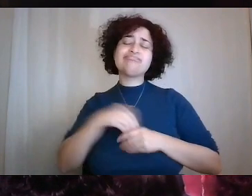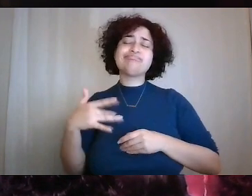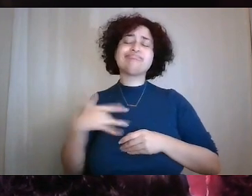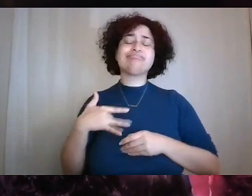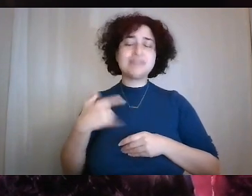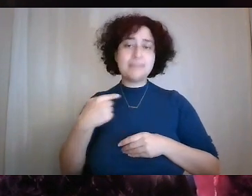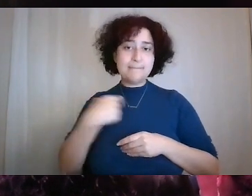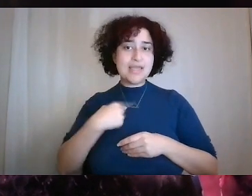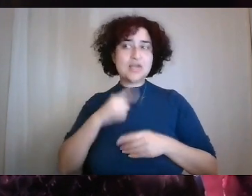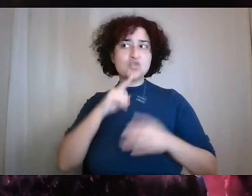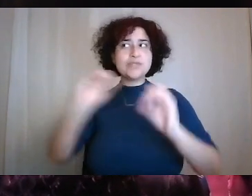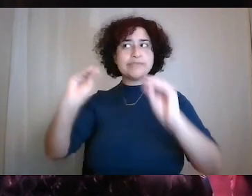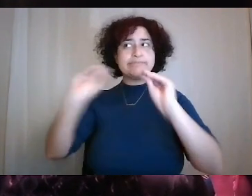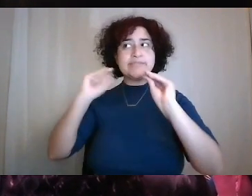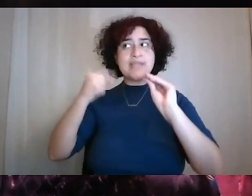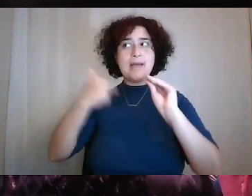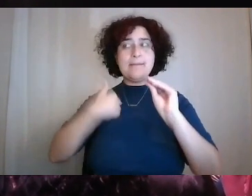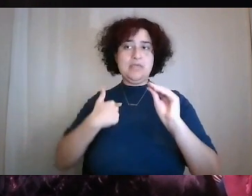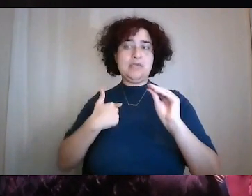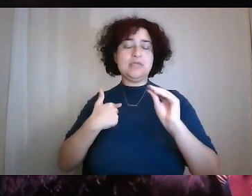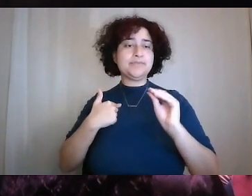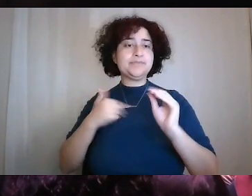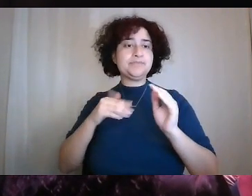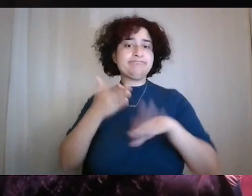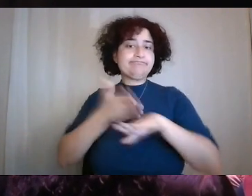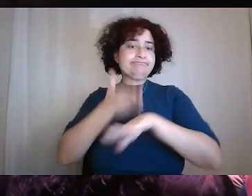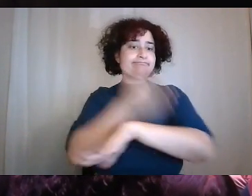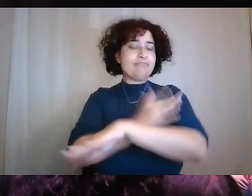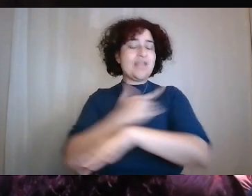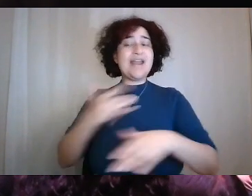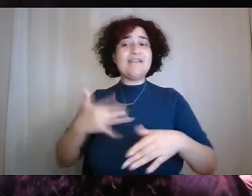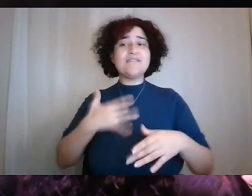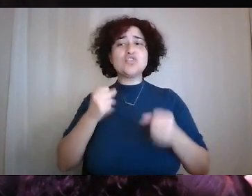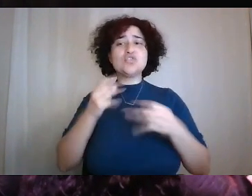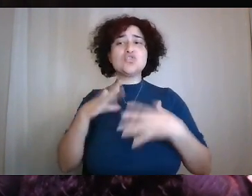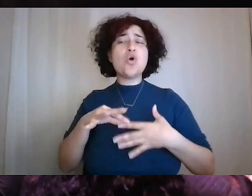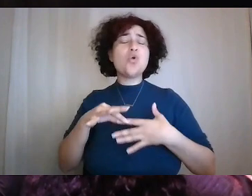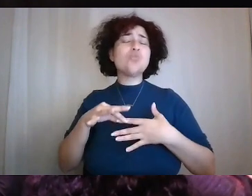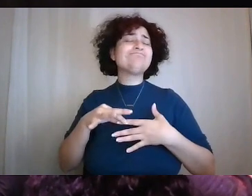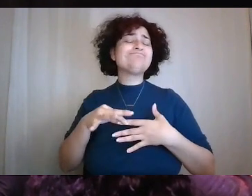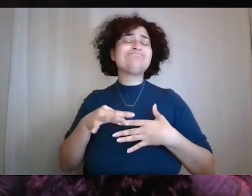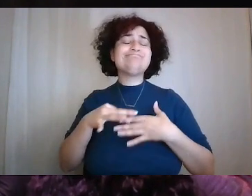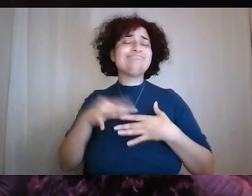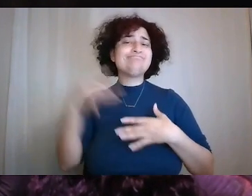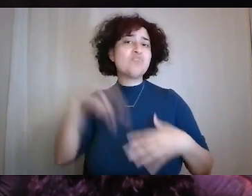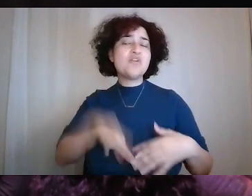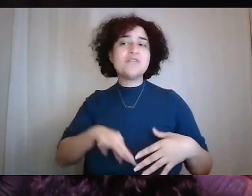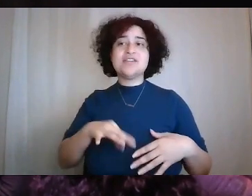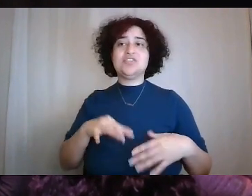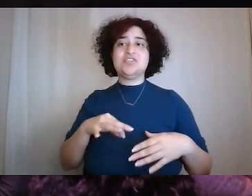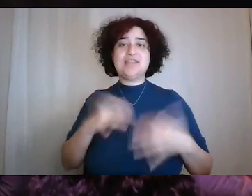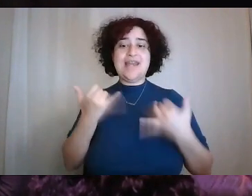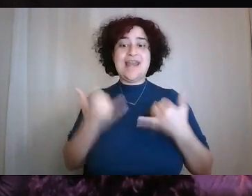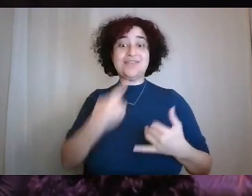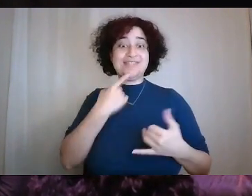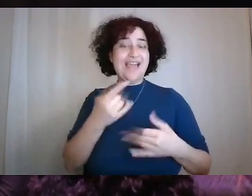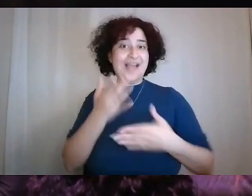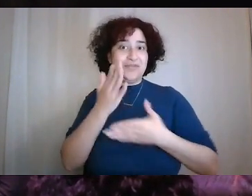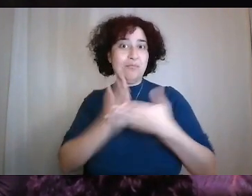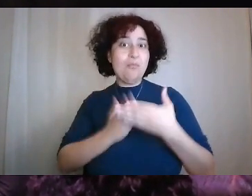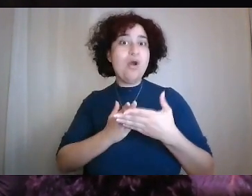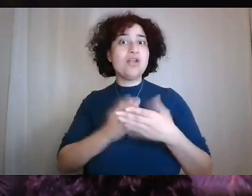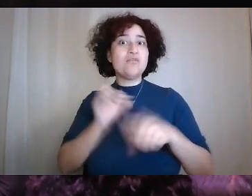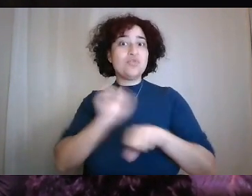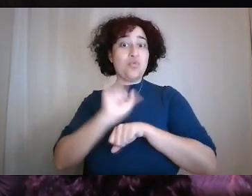feel I feel so privileged to be in the position of getting to say, oh yeah, as part of the work that I get to